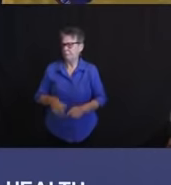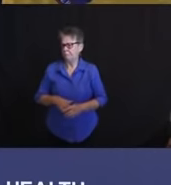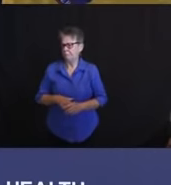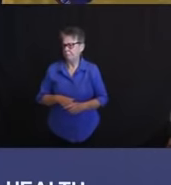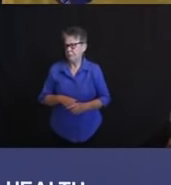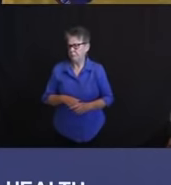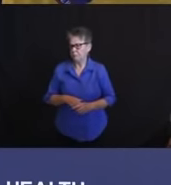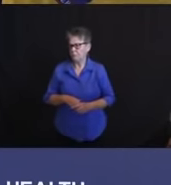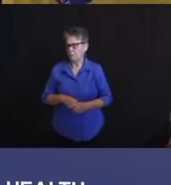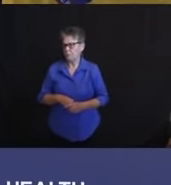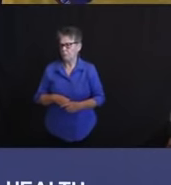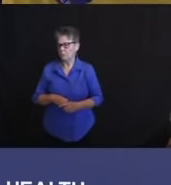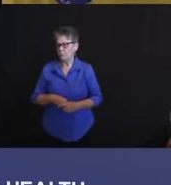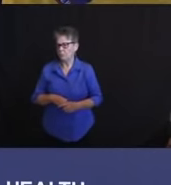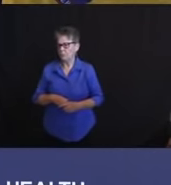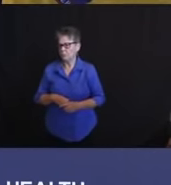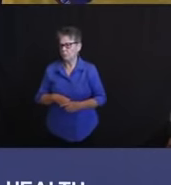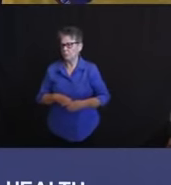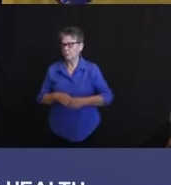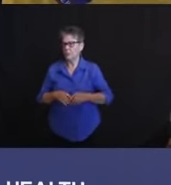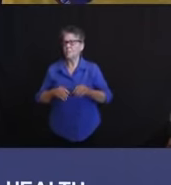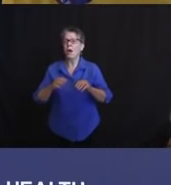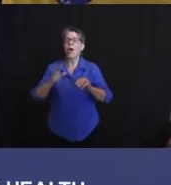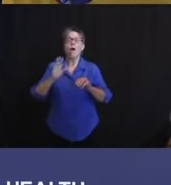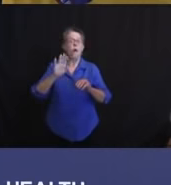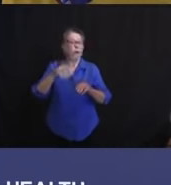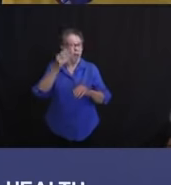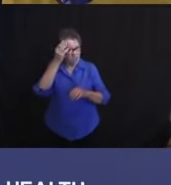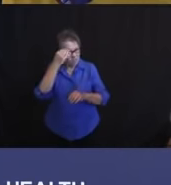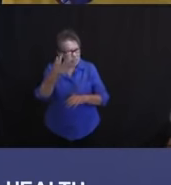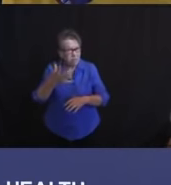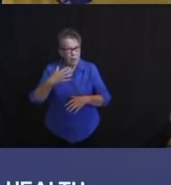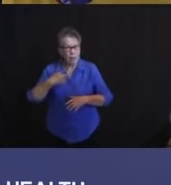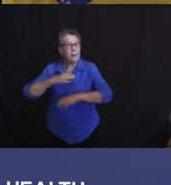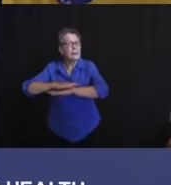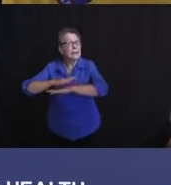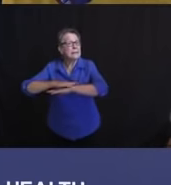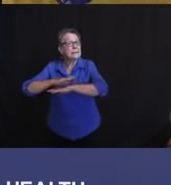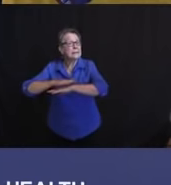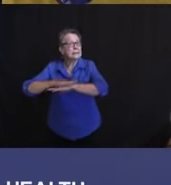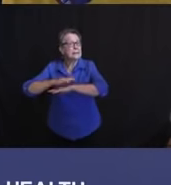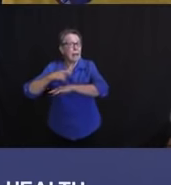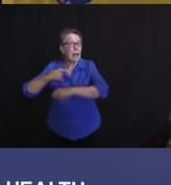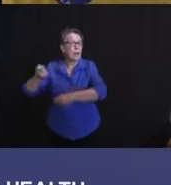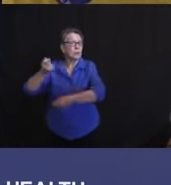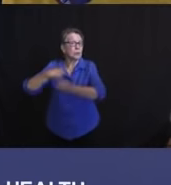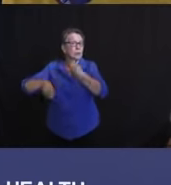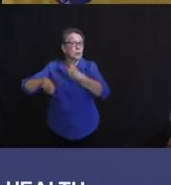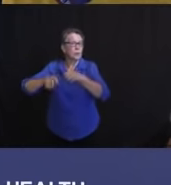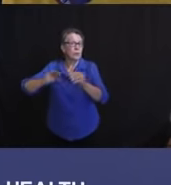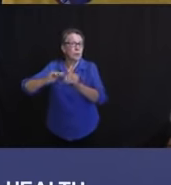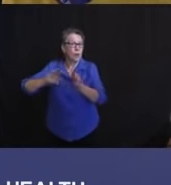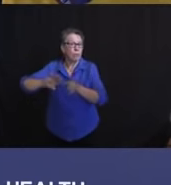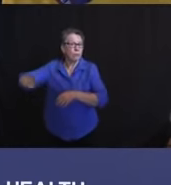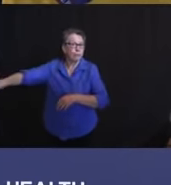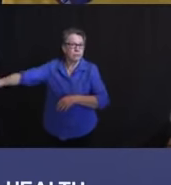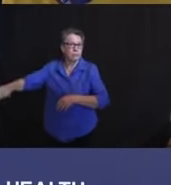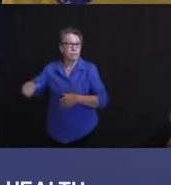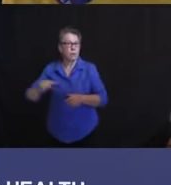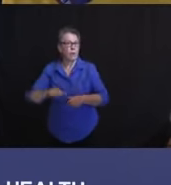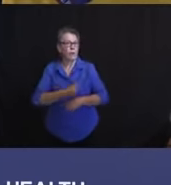Hi. Why are we seeing hospitalizations rise even a little bit if the rate of transmission dropped? Is there